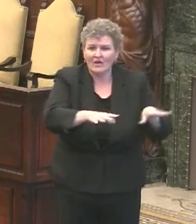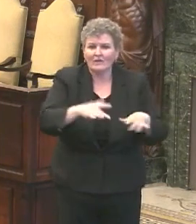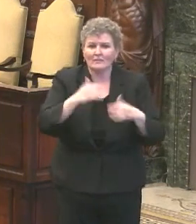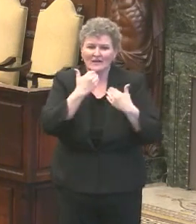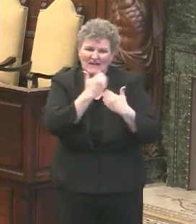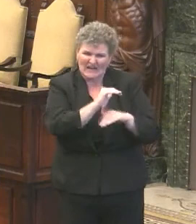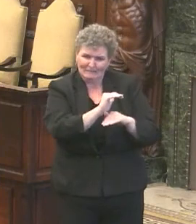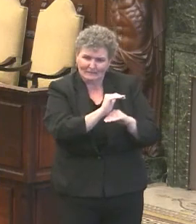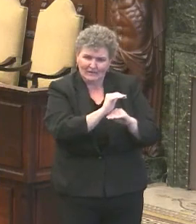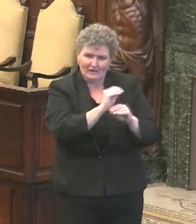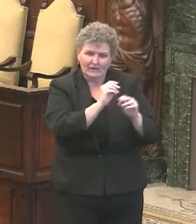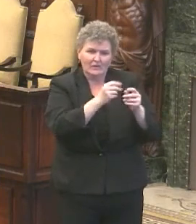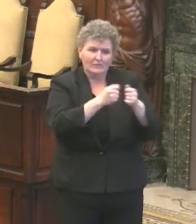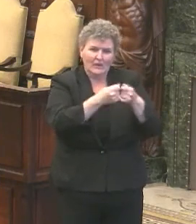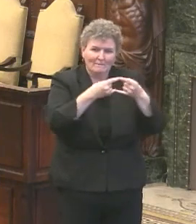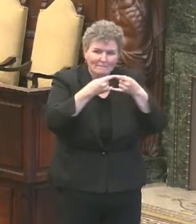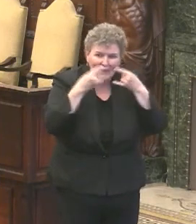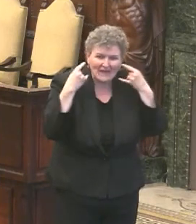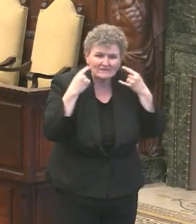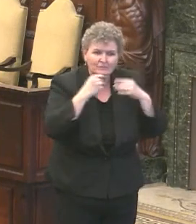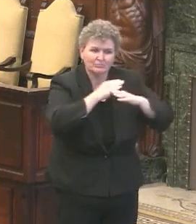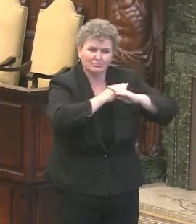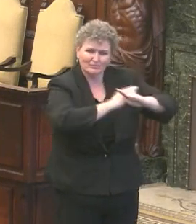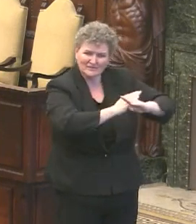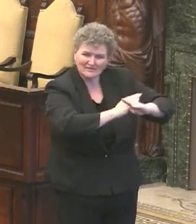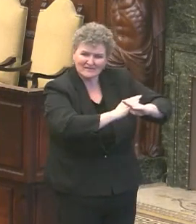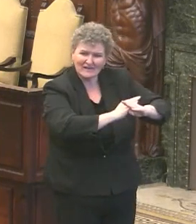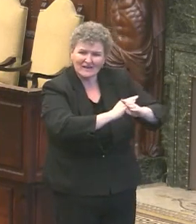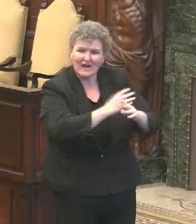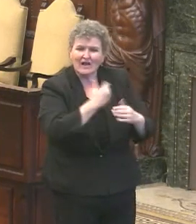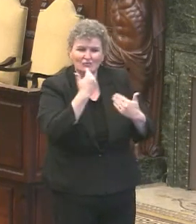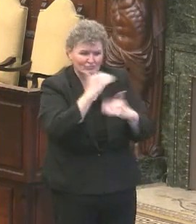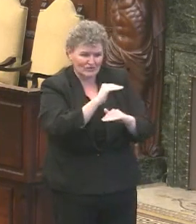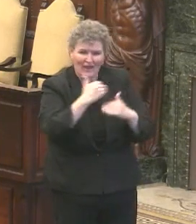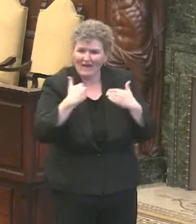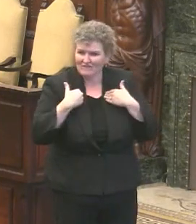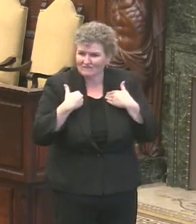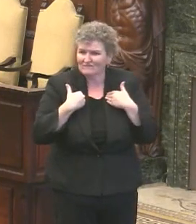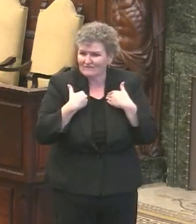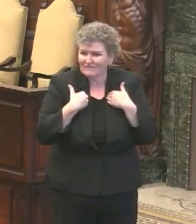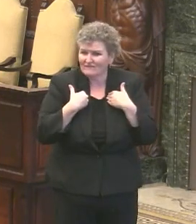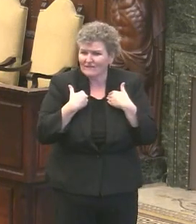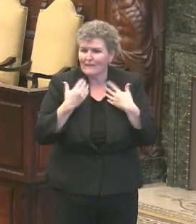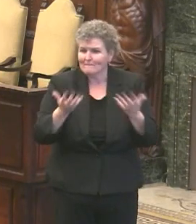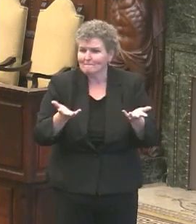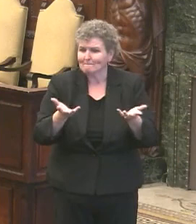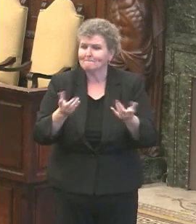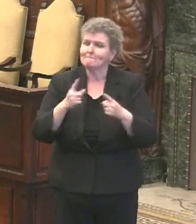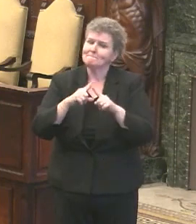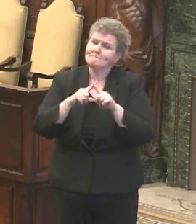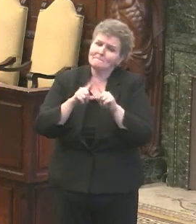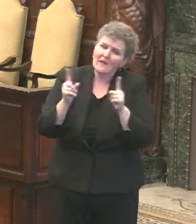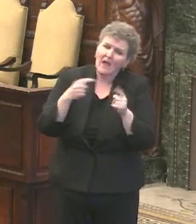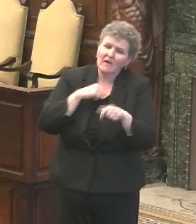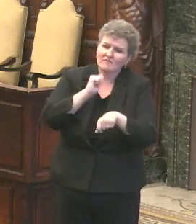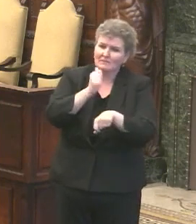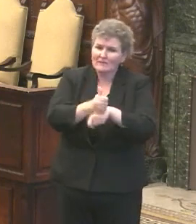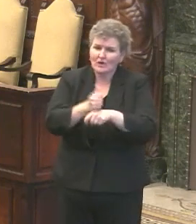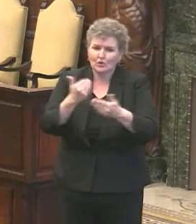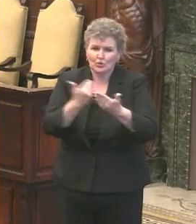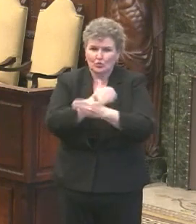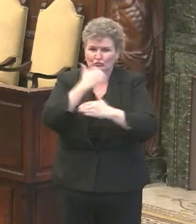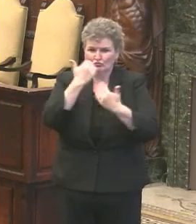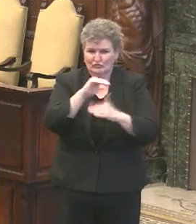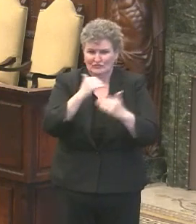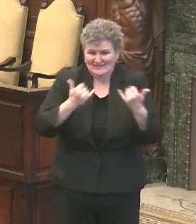those activities. Now we have some restrictions that are in place that we never released before, and we're not imposing any new restrictions today,